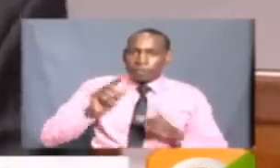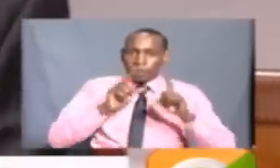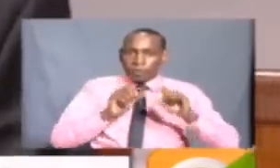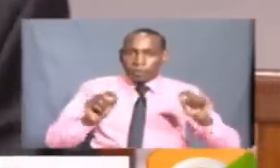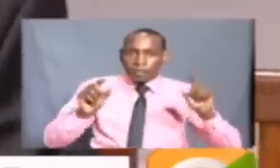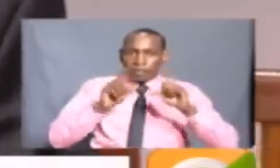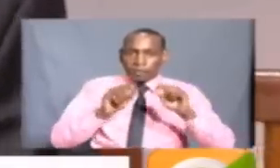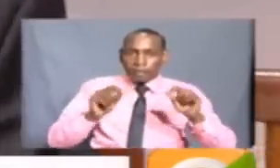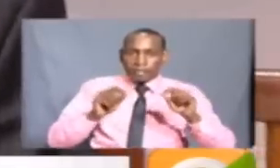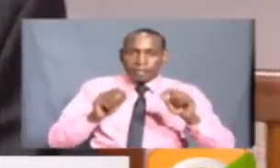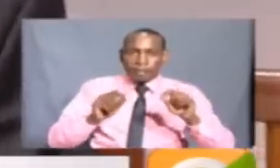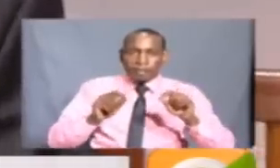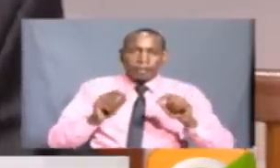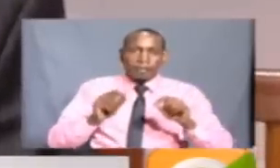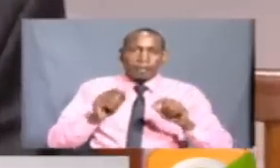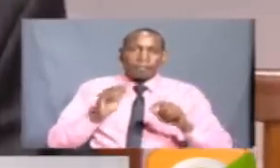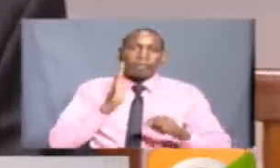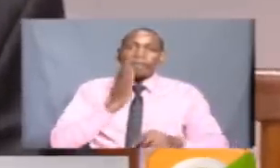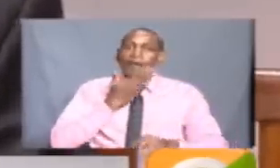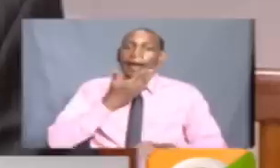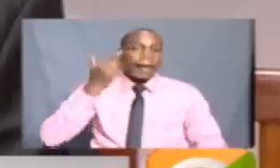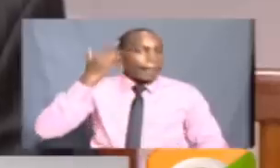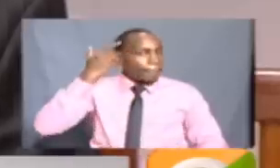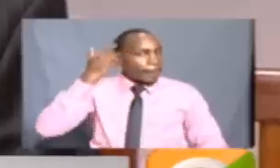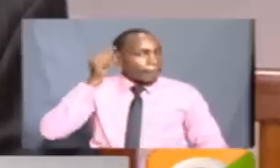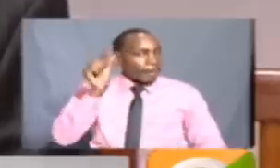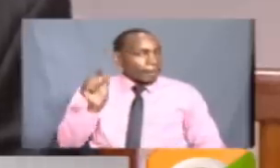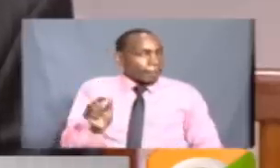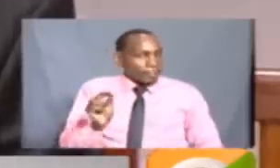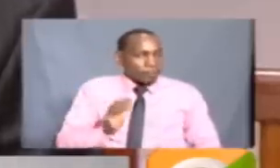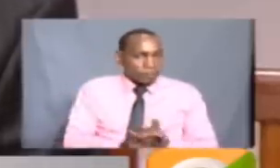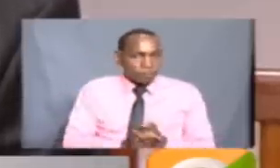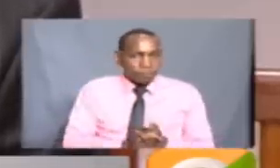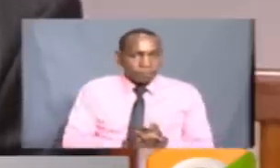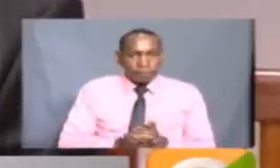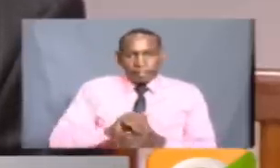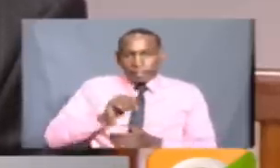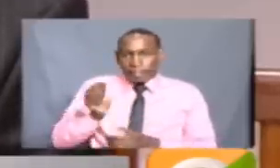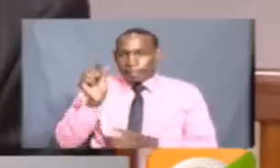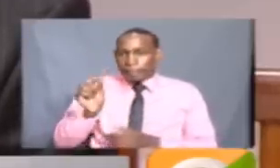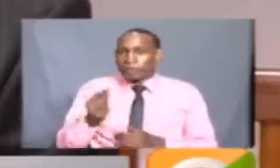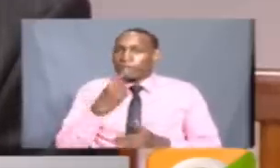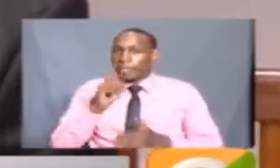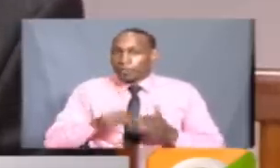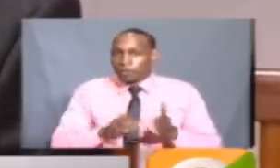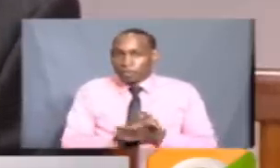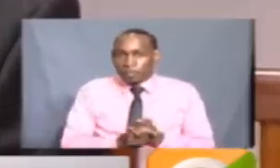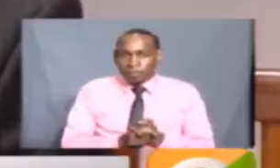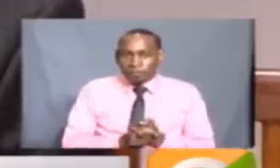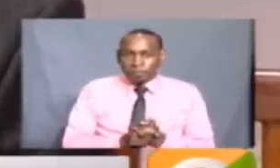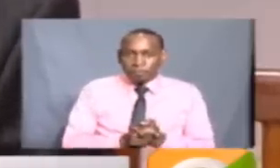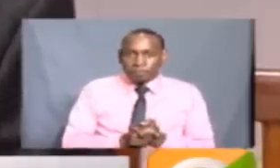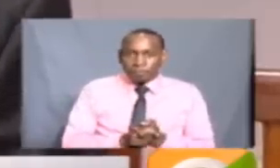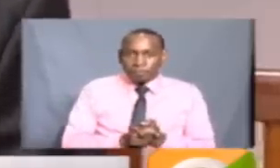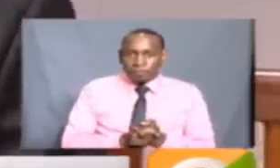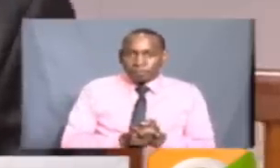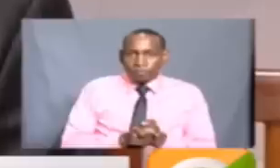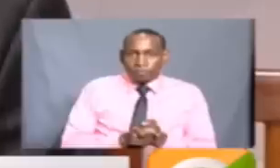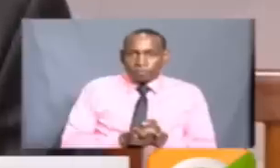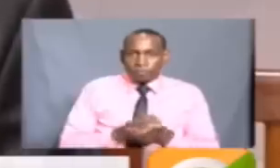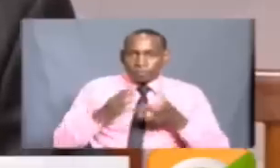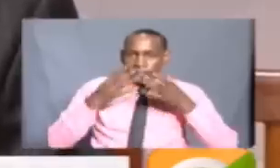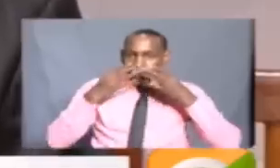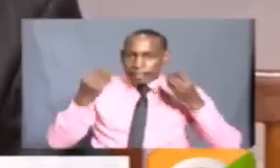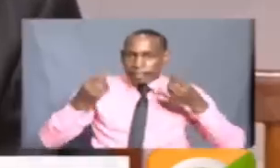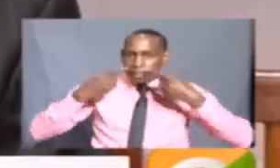negritude, we are Negroes, negritude, negritude, Wole Soyinka told him that a tiger does not